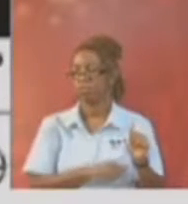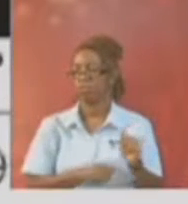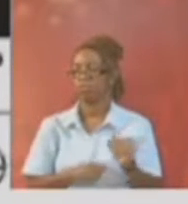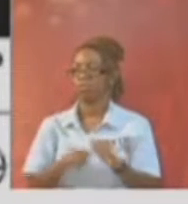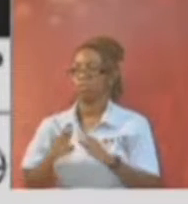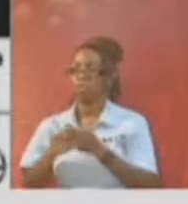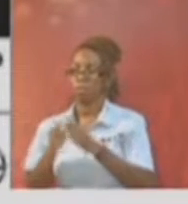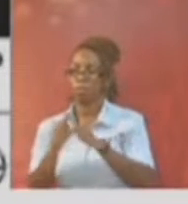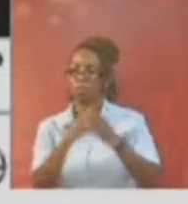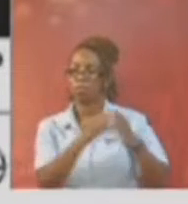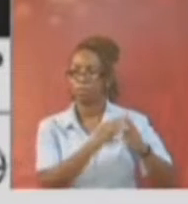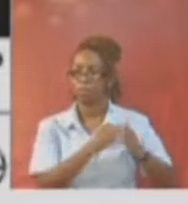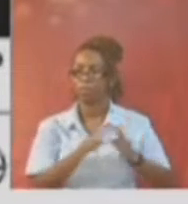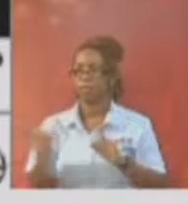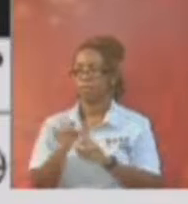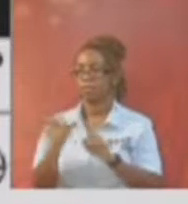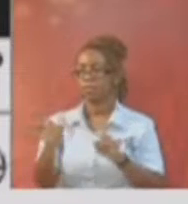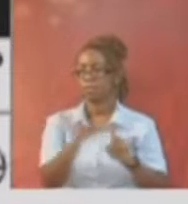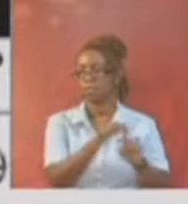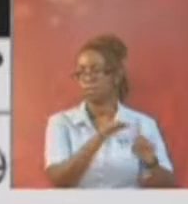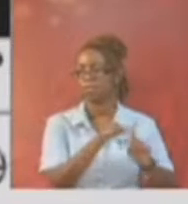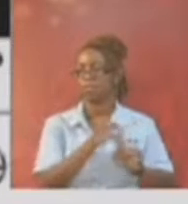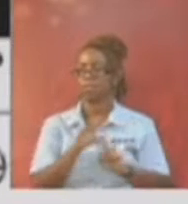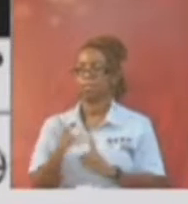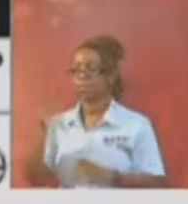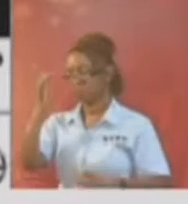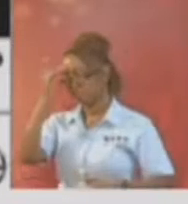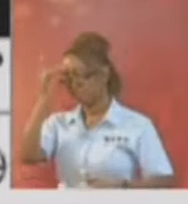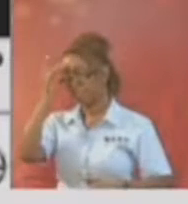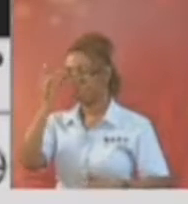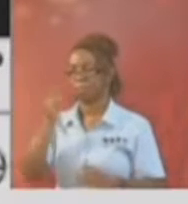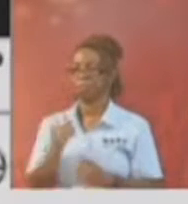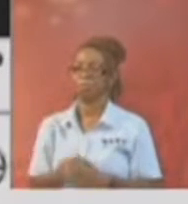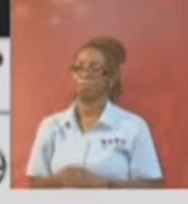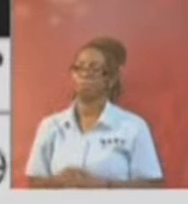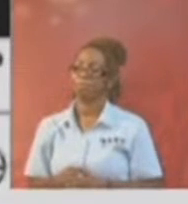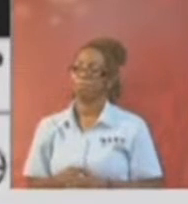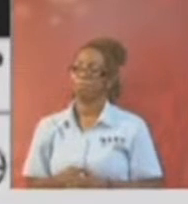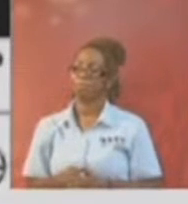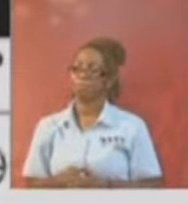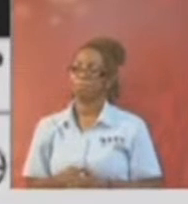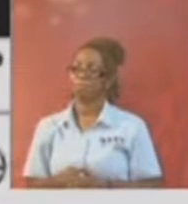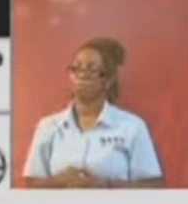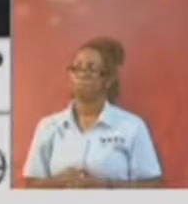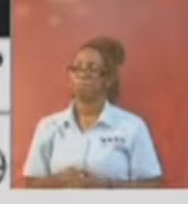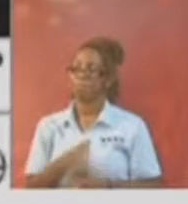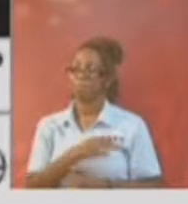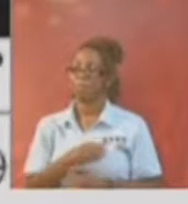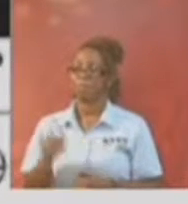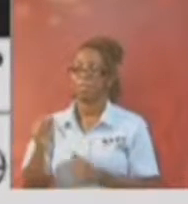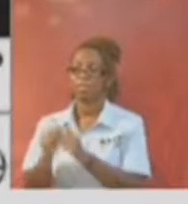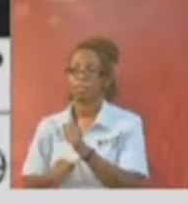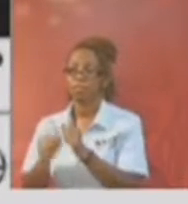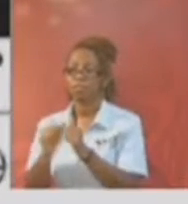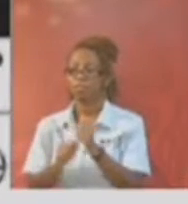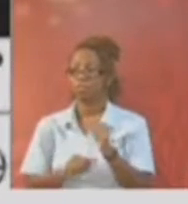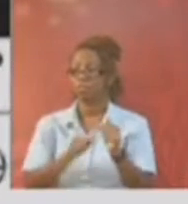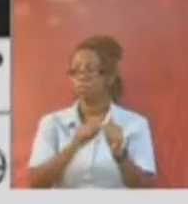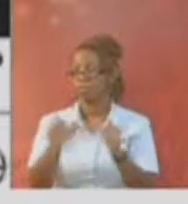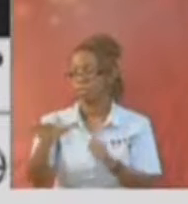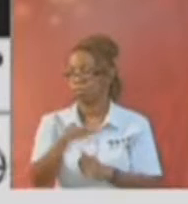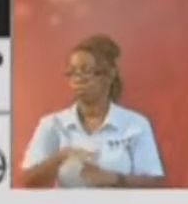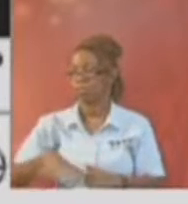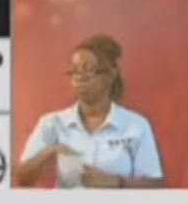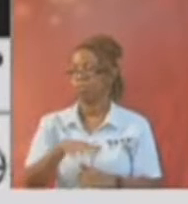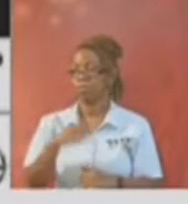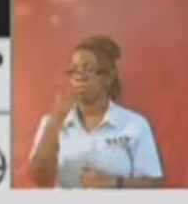summed up to the number of cases per county, and those counties are outlined by the darker black